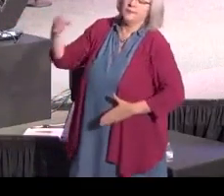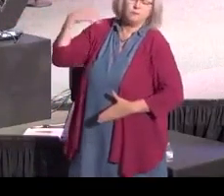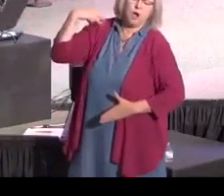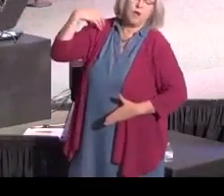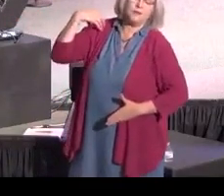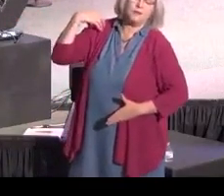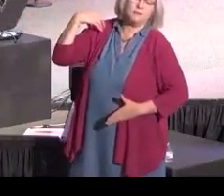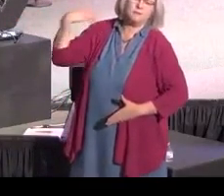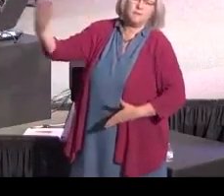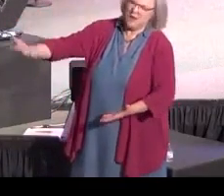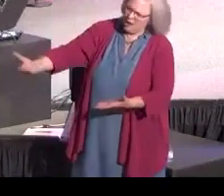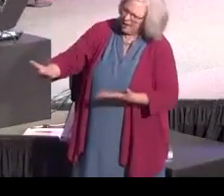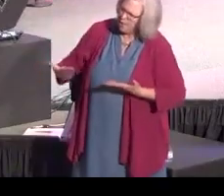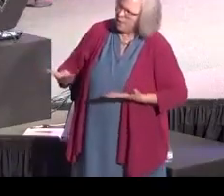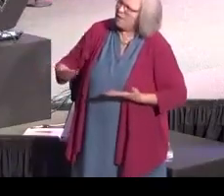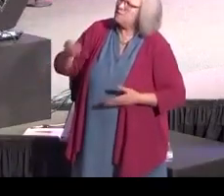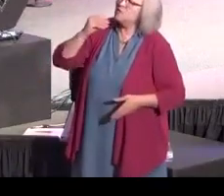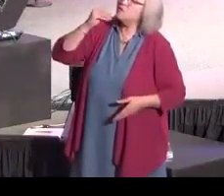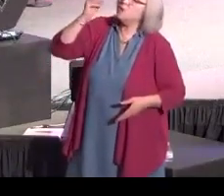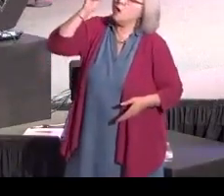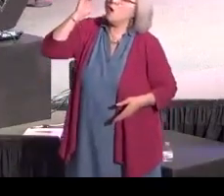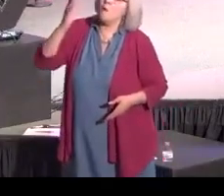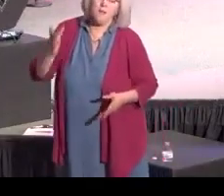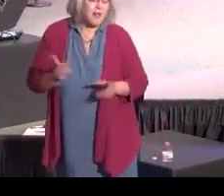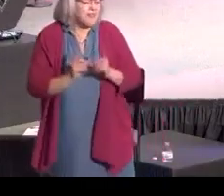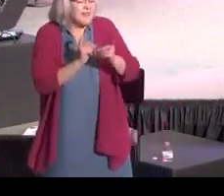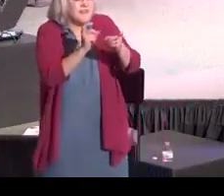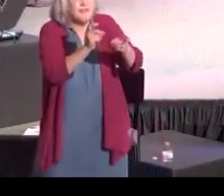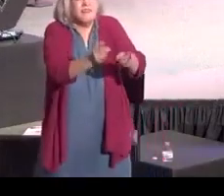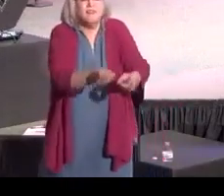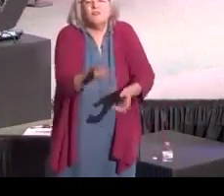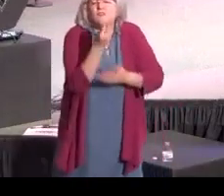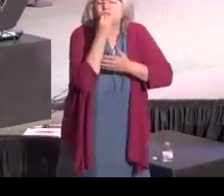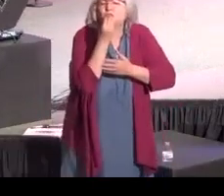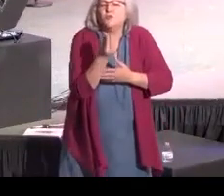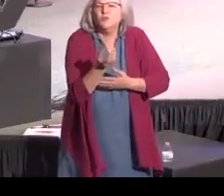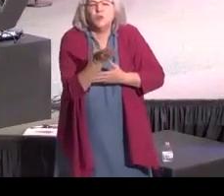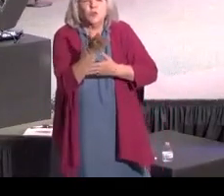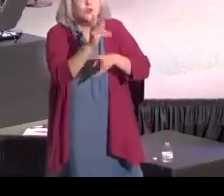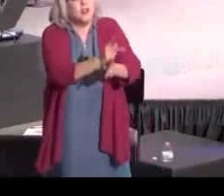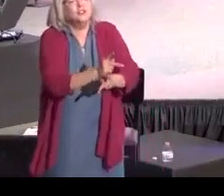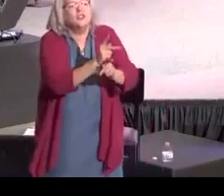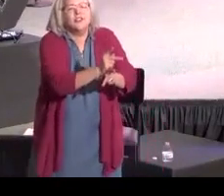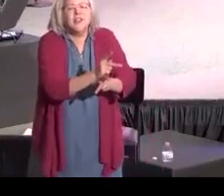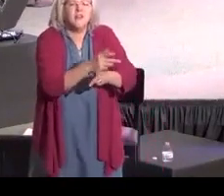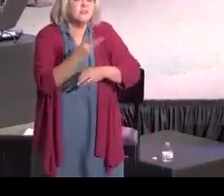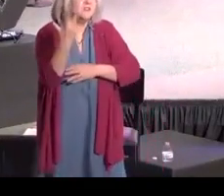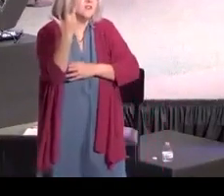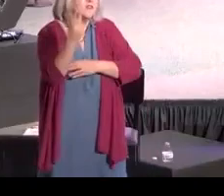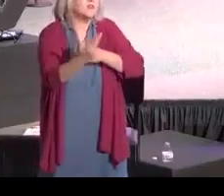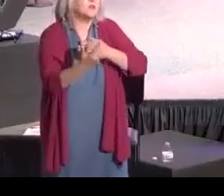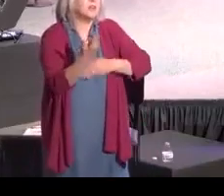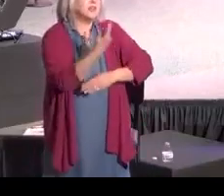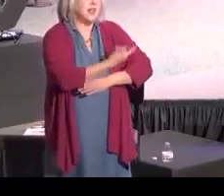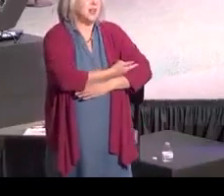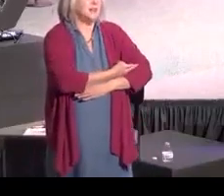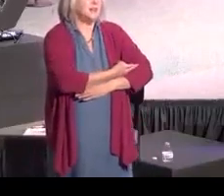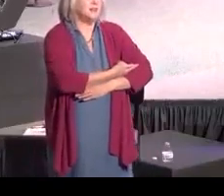welcomed us to his home and showed us generous hospitality for 3 days.